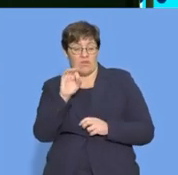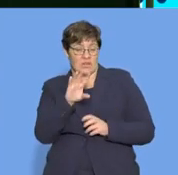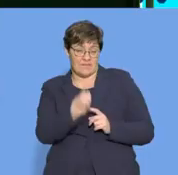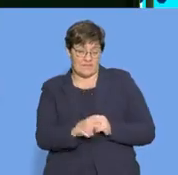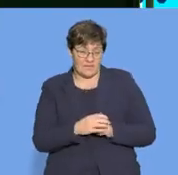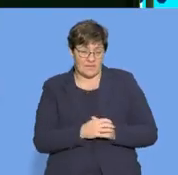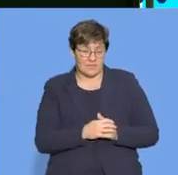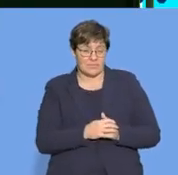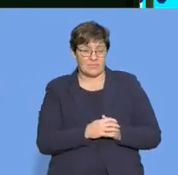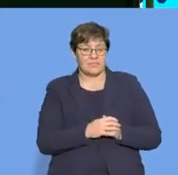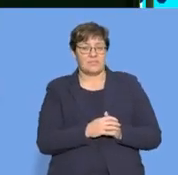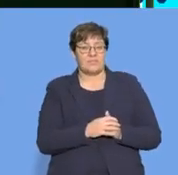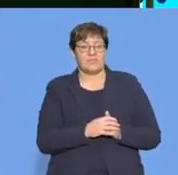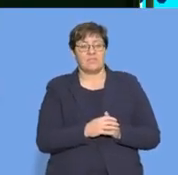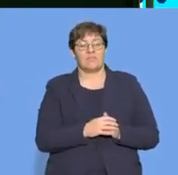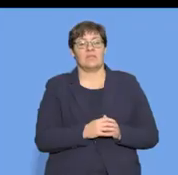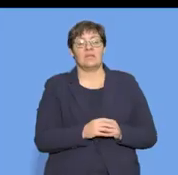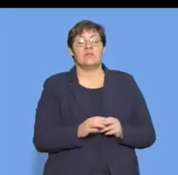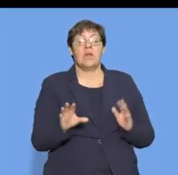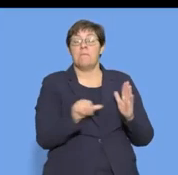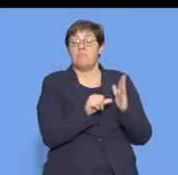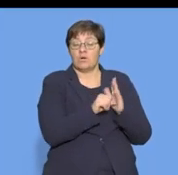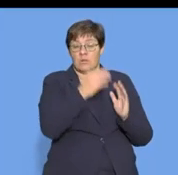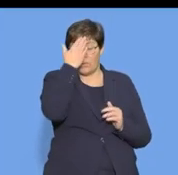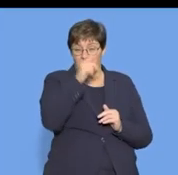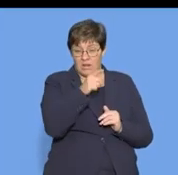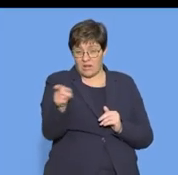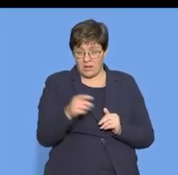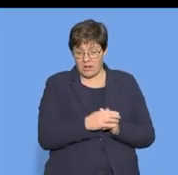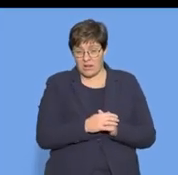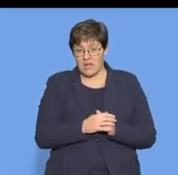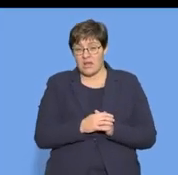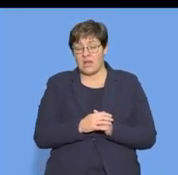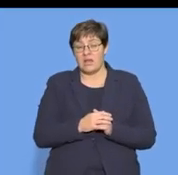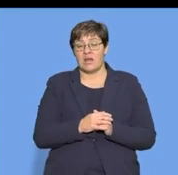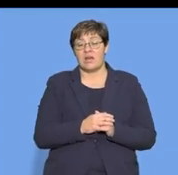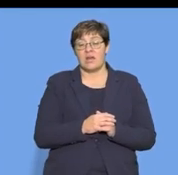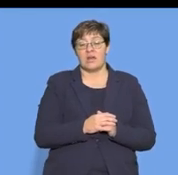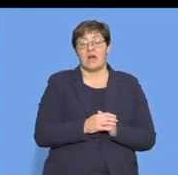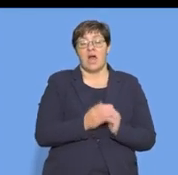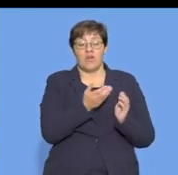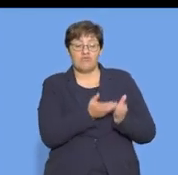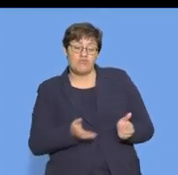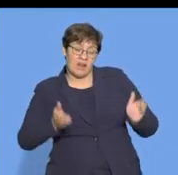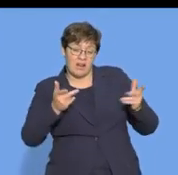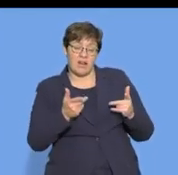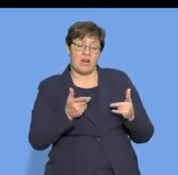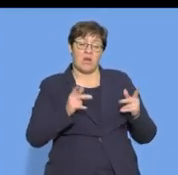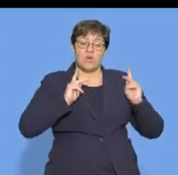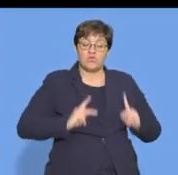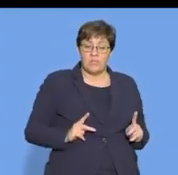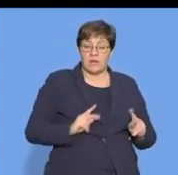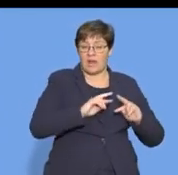of fossils. So important to know then, in the Cradle of Humankind, we have the caves, or the